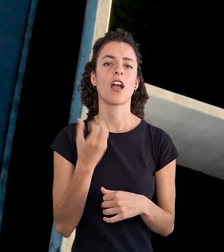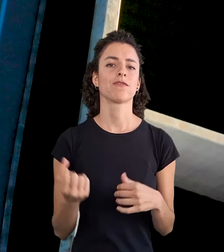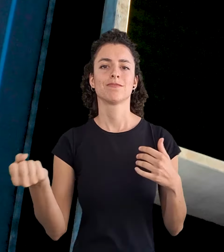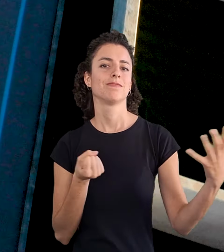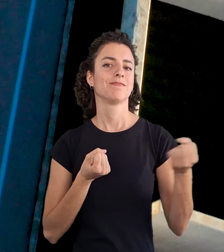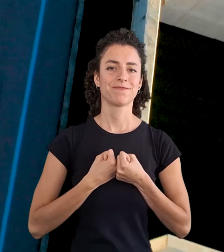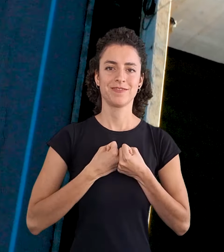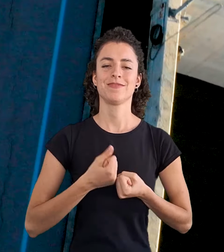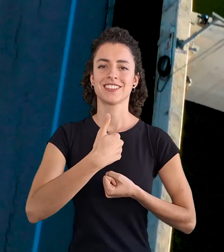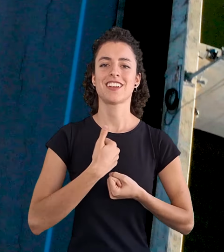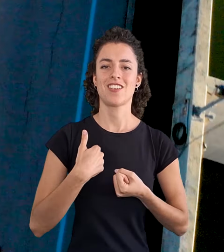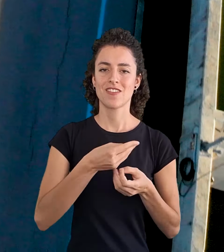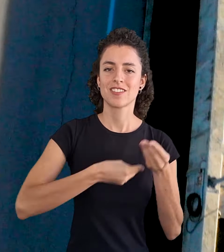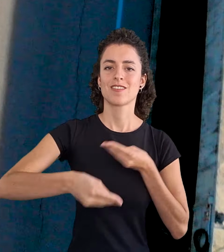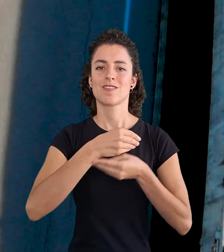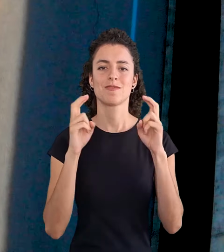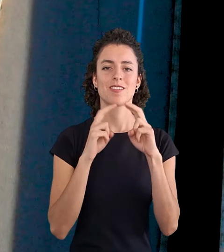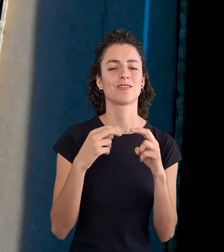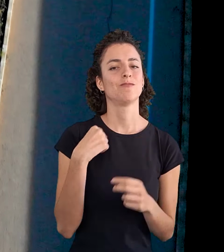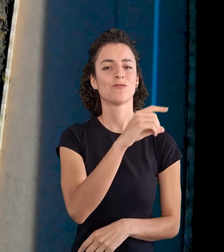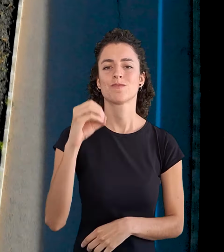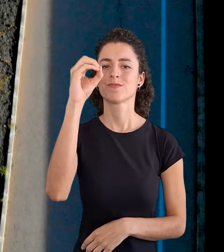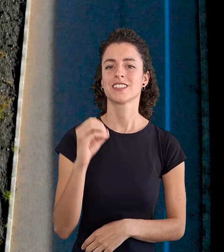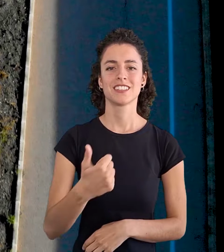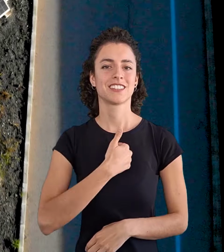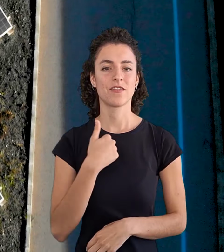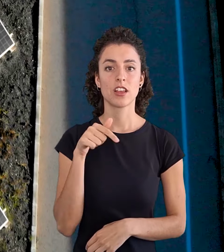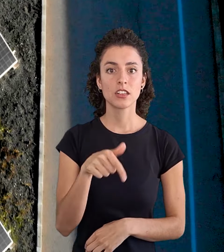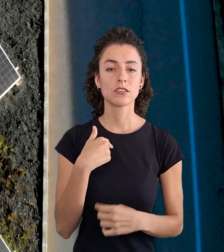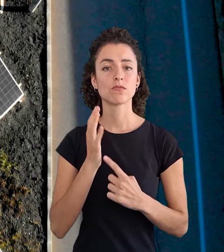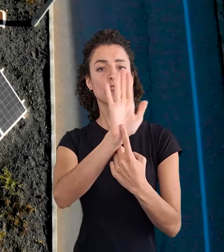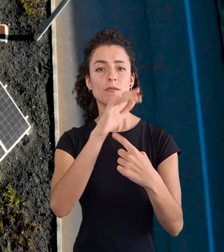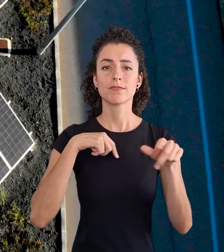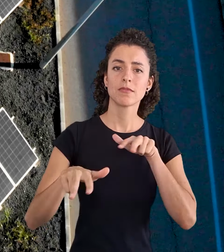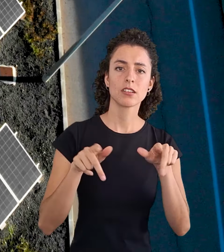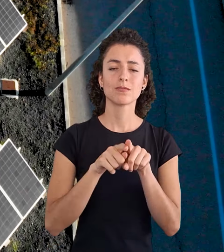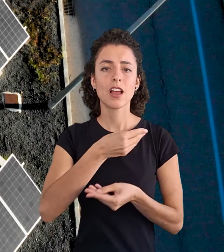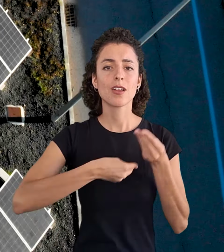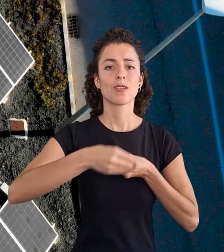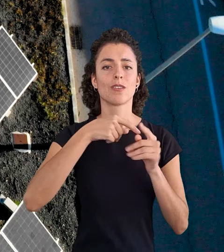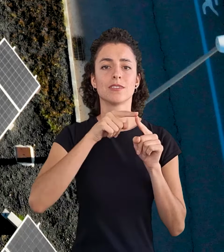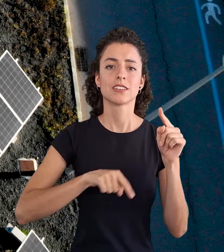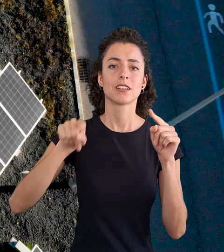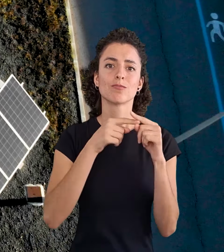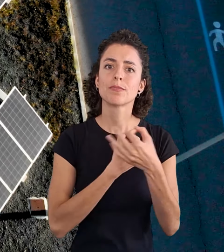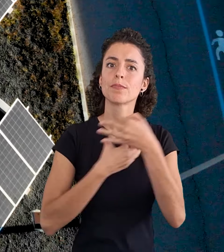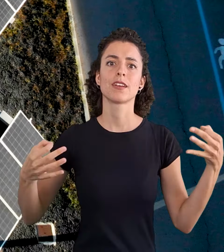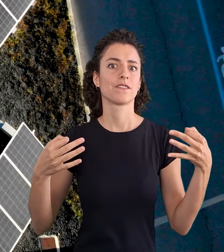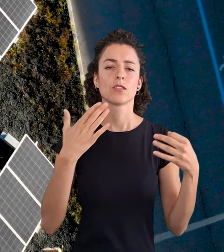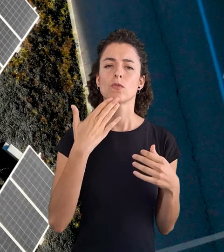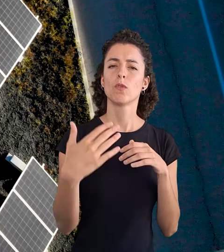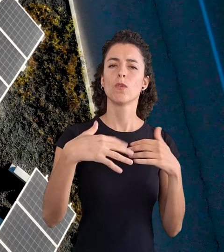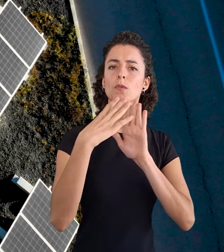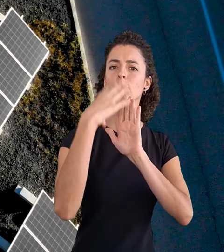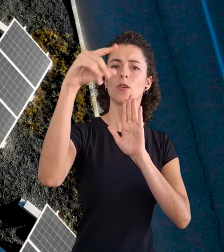Annual solar power and biogas production contribute to Biofactory South's excess of 100% energy